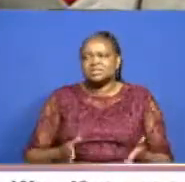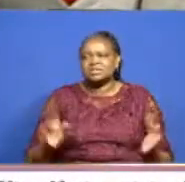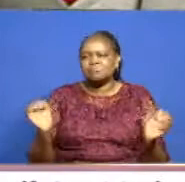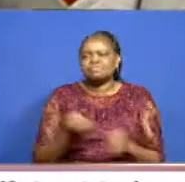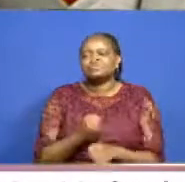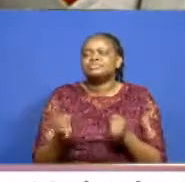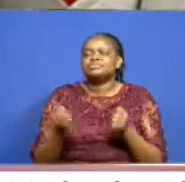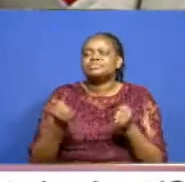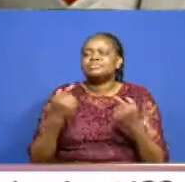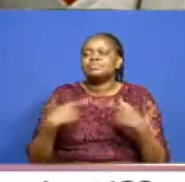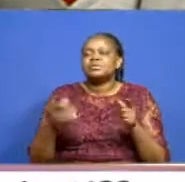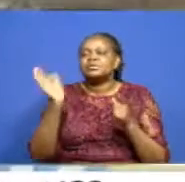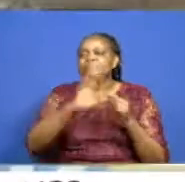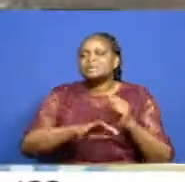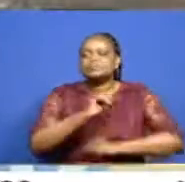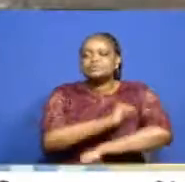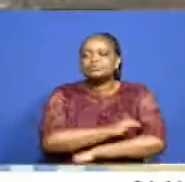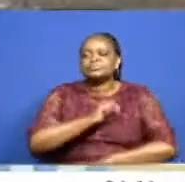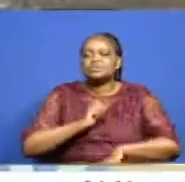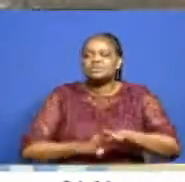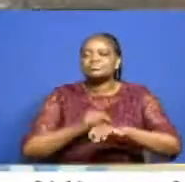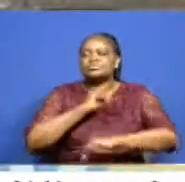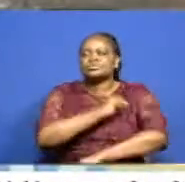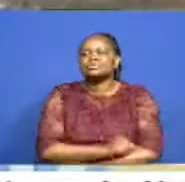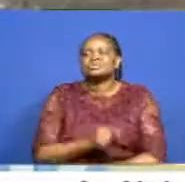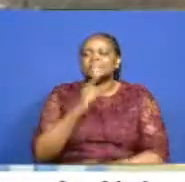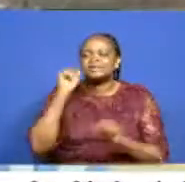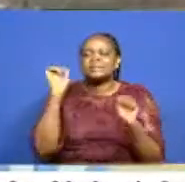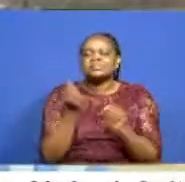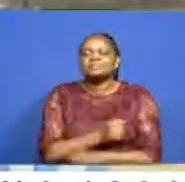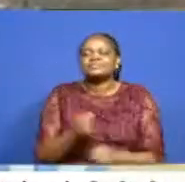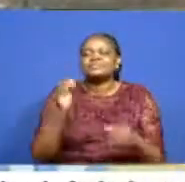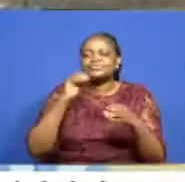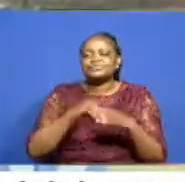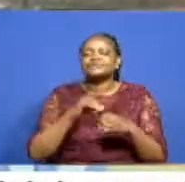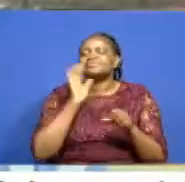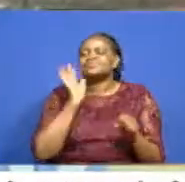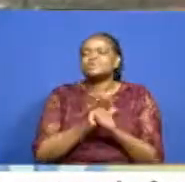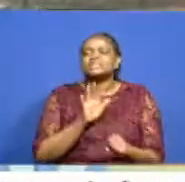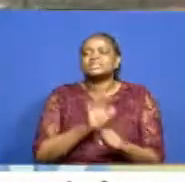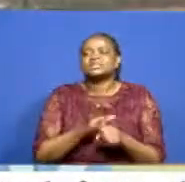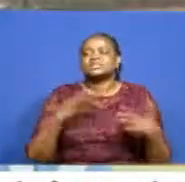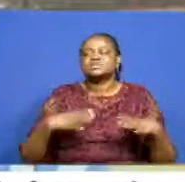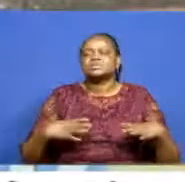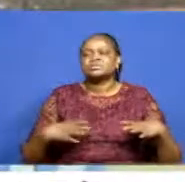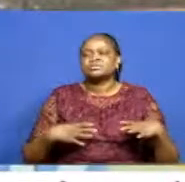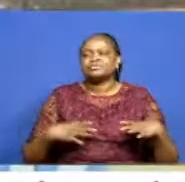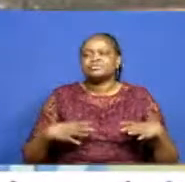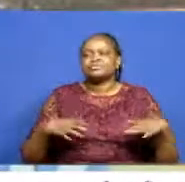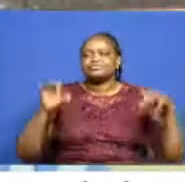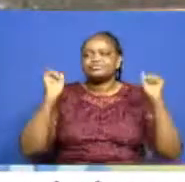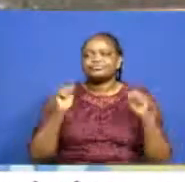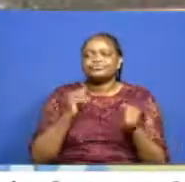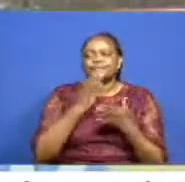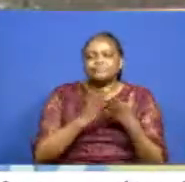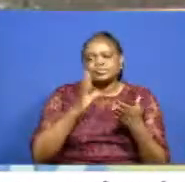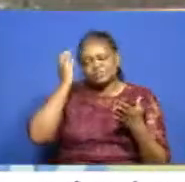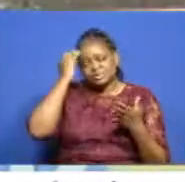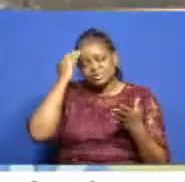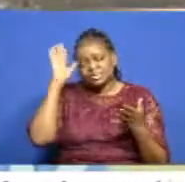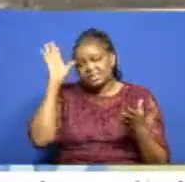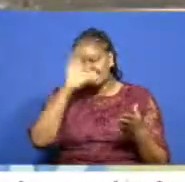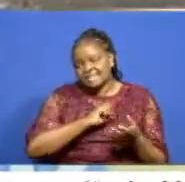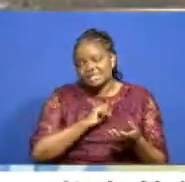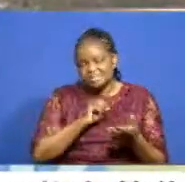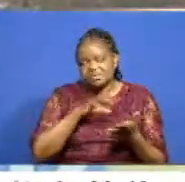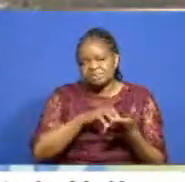back into schools when schools say they cannot accommodate that much of a population at a time? Will some learners probably miss their